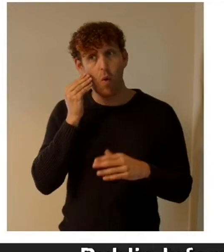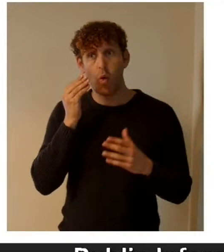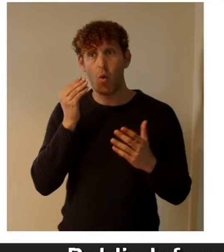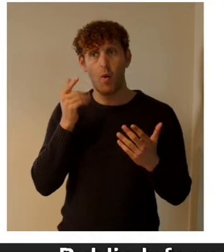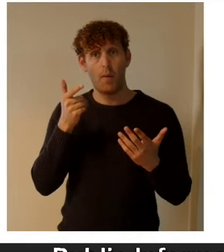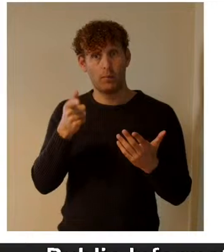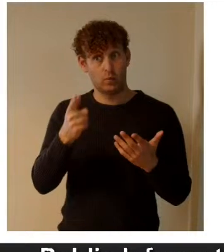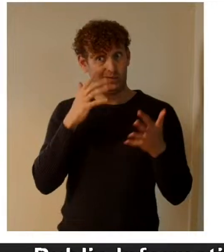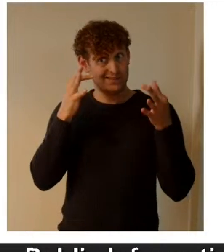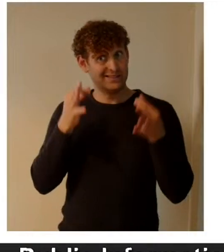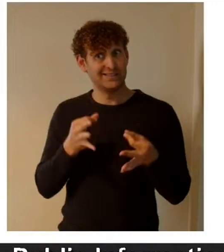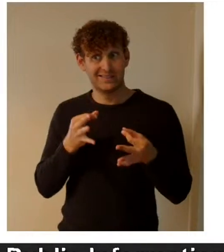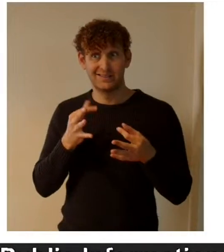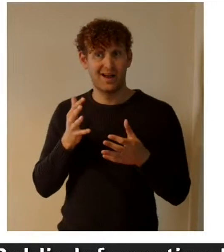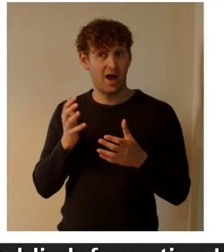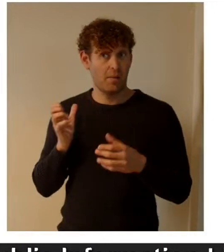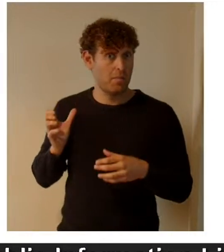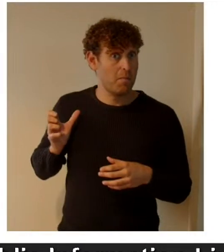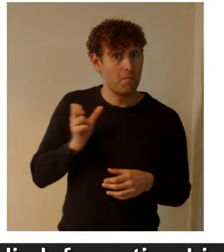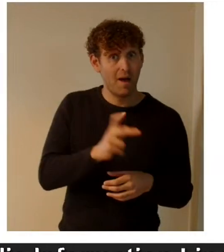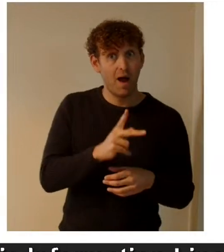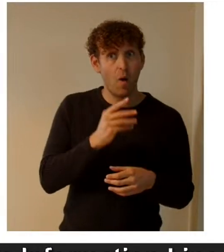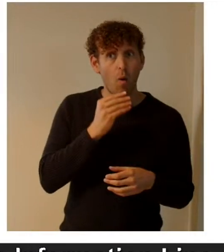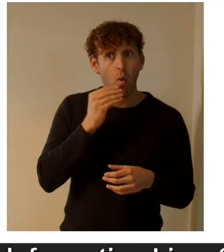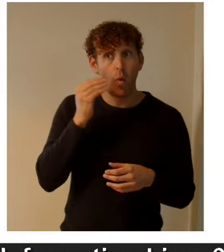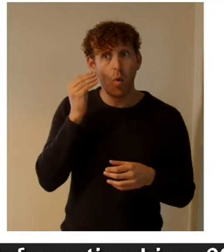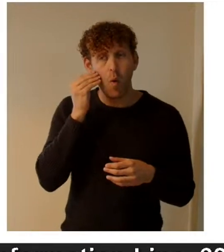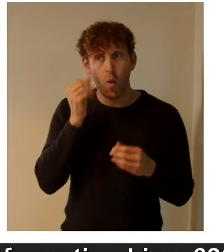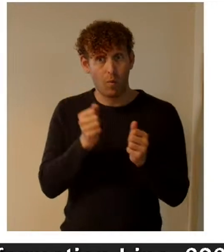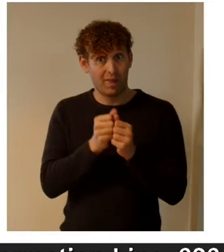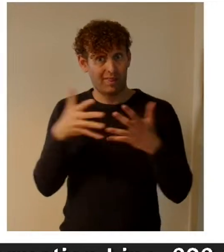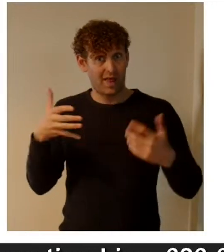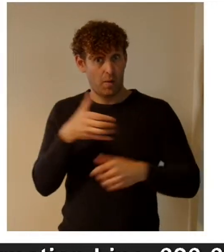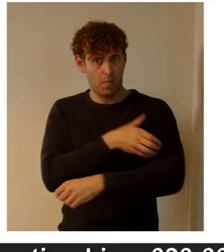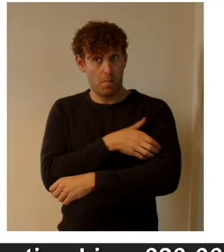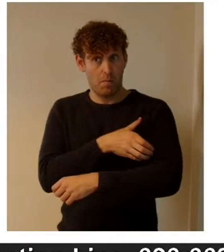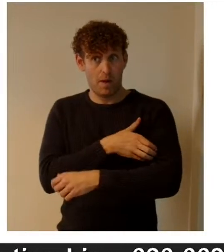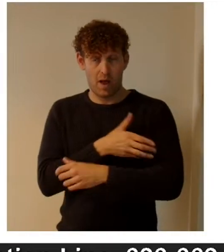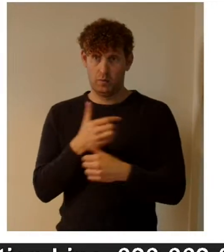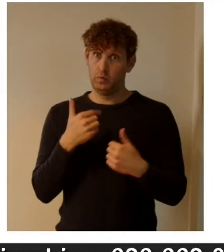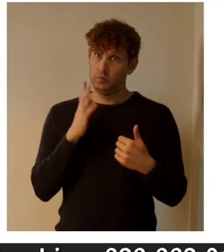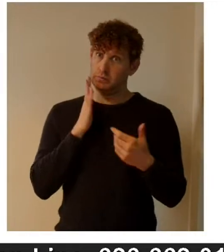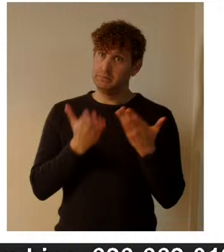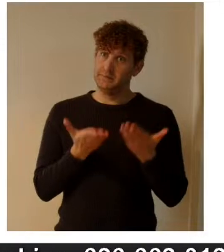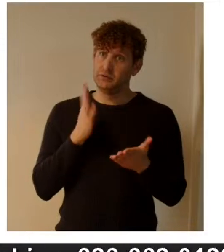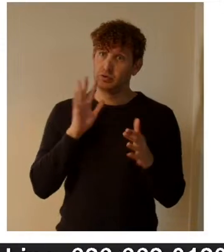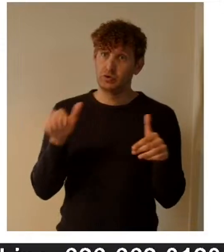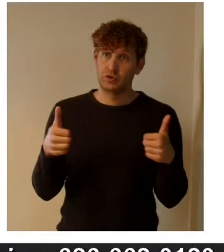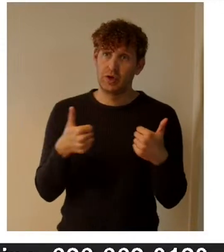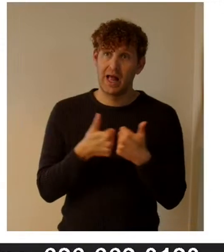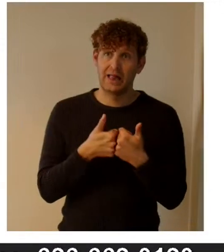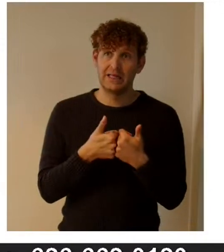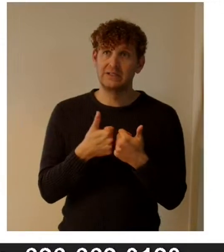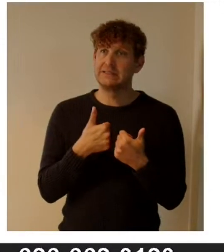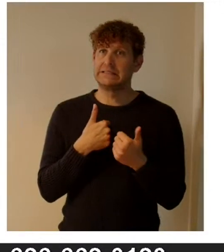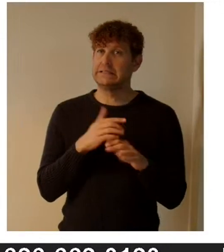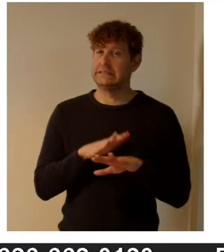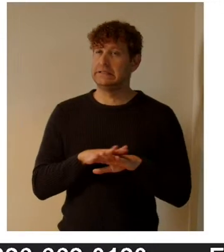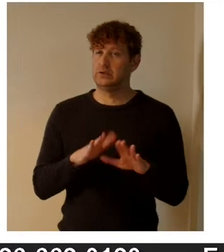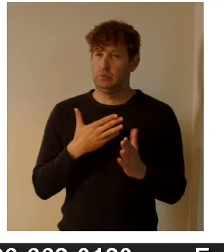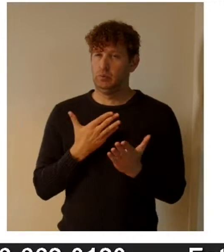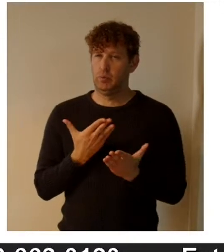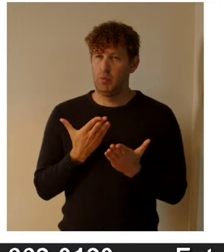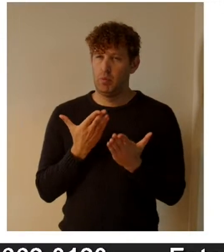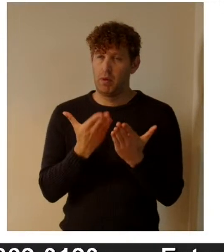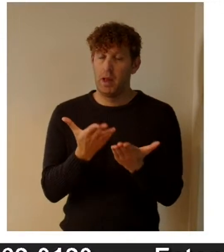and water, that is going to be a challenge for you. It isn't something that I actually recommend, but I also get the need to get